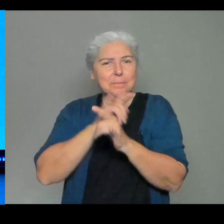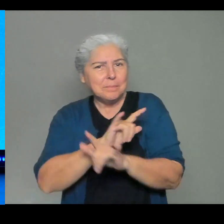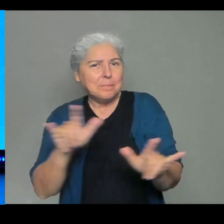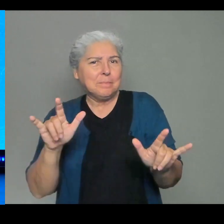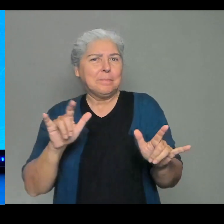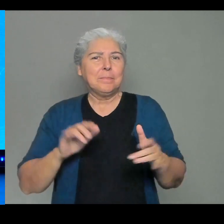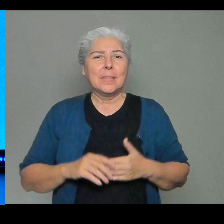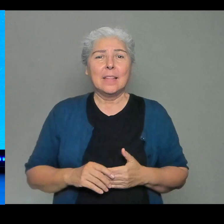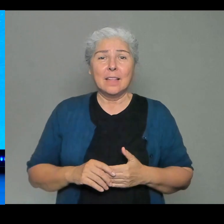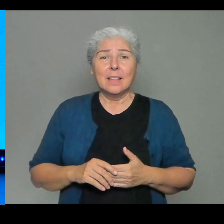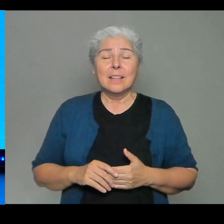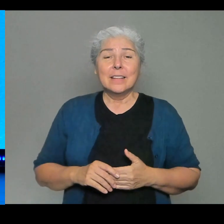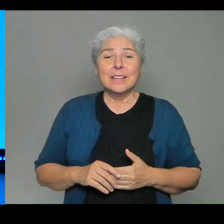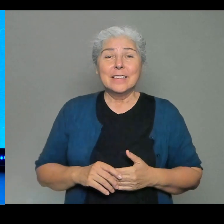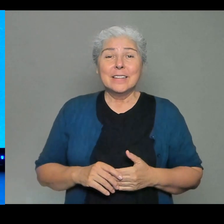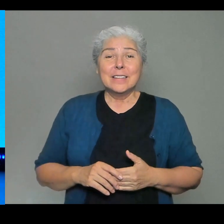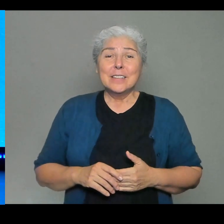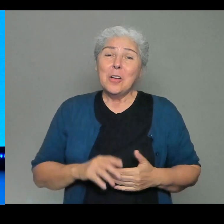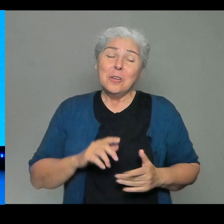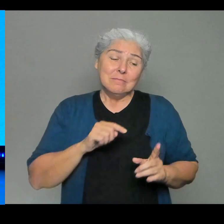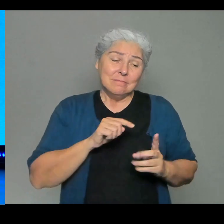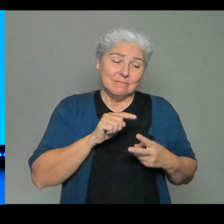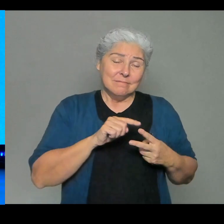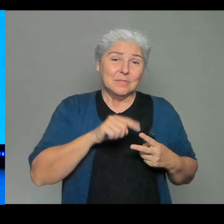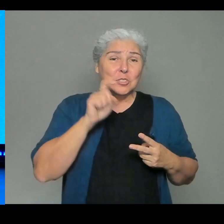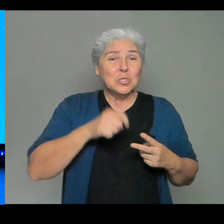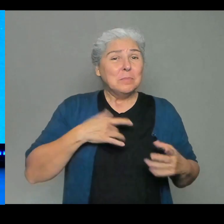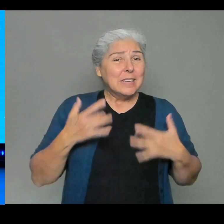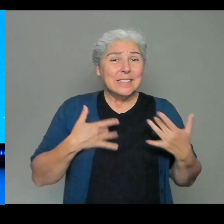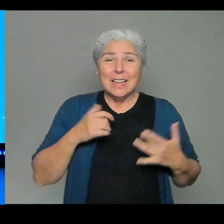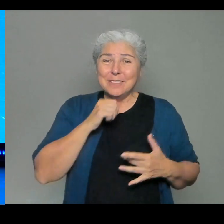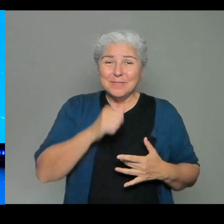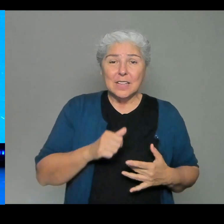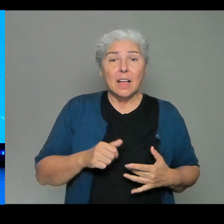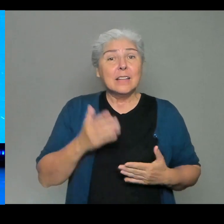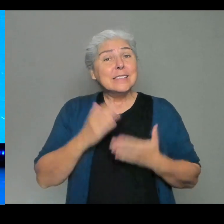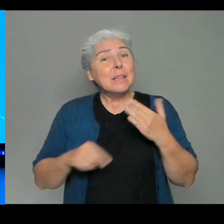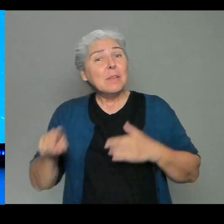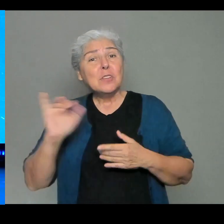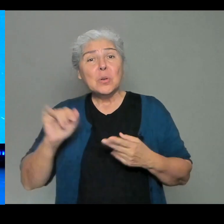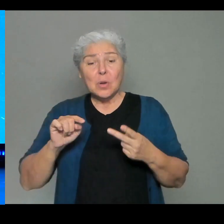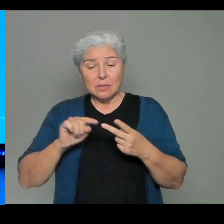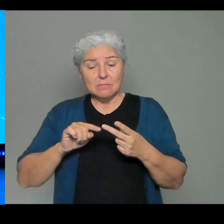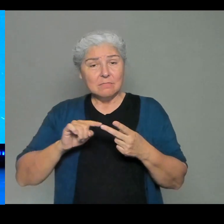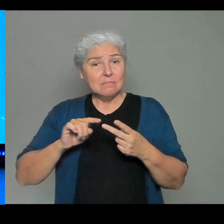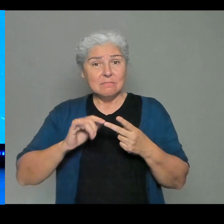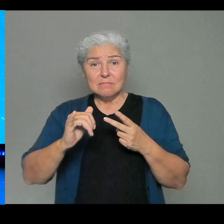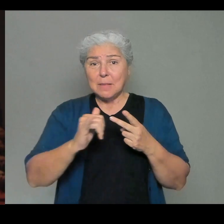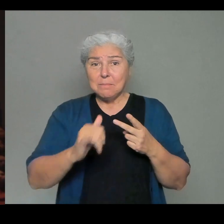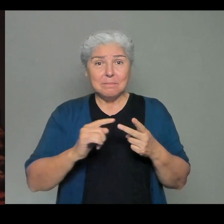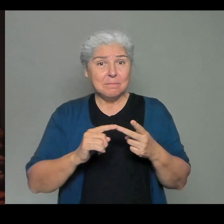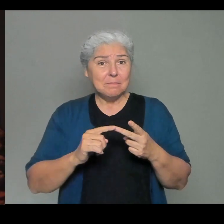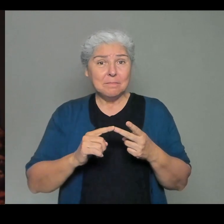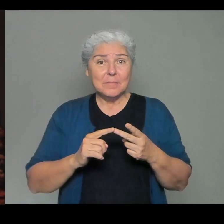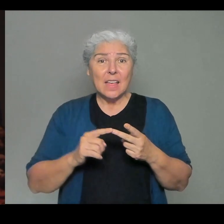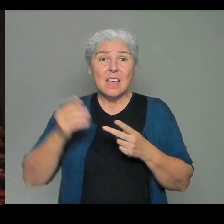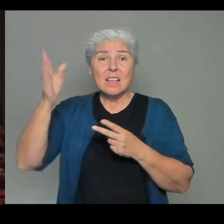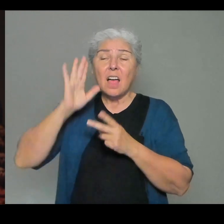excited. And so in a minute, I'm going to pray. And there's two groups of y'all. There's some of y'all like the first son. You've walked away from